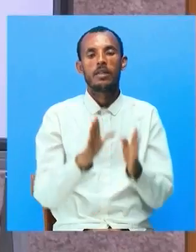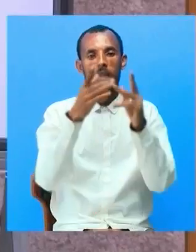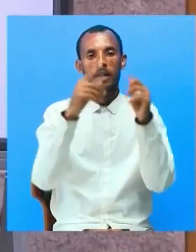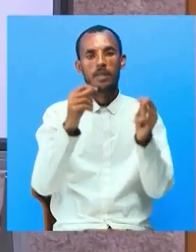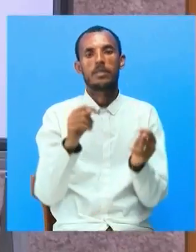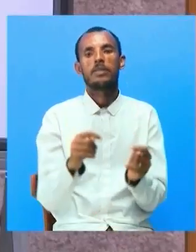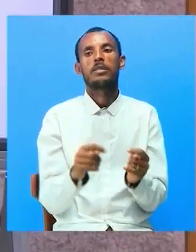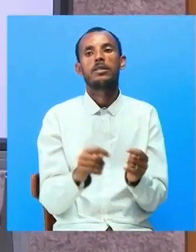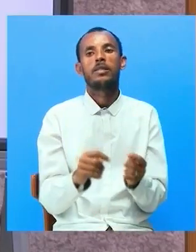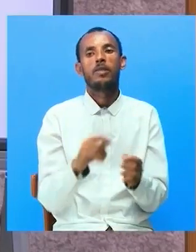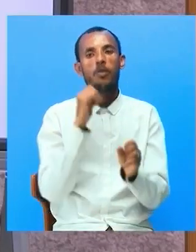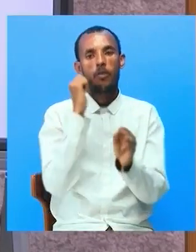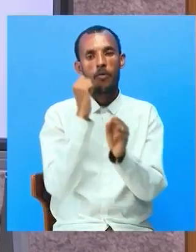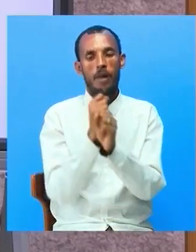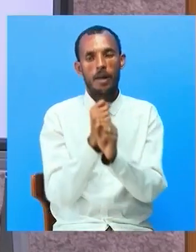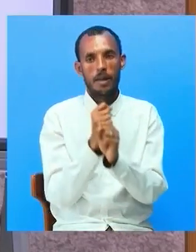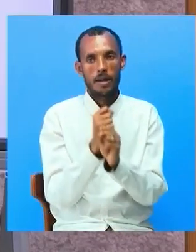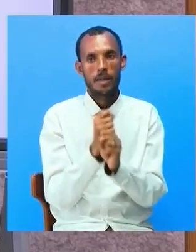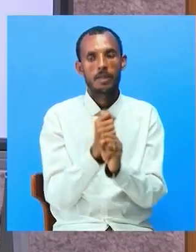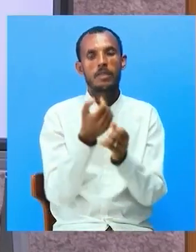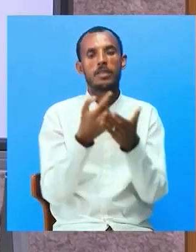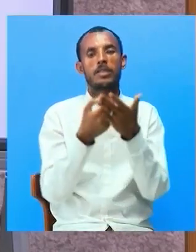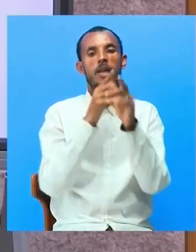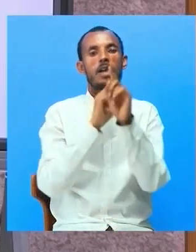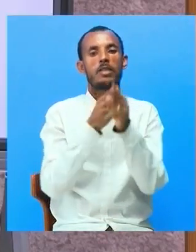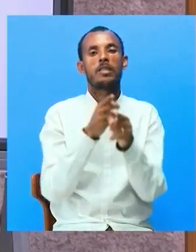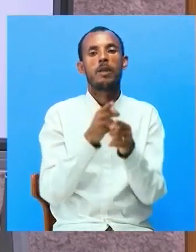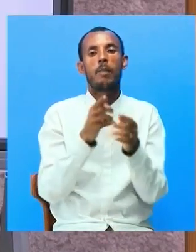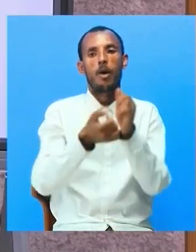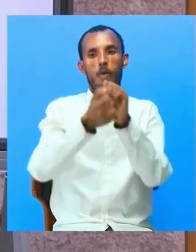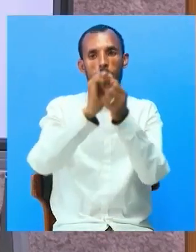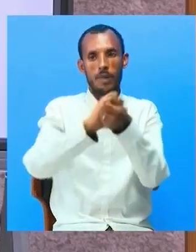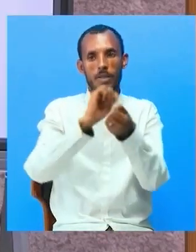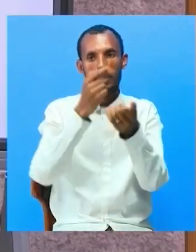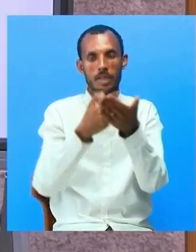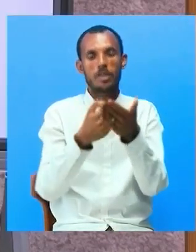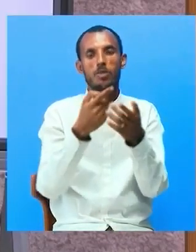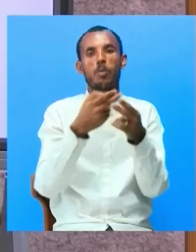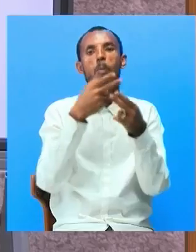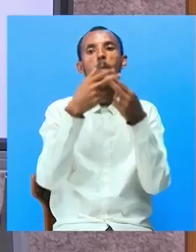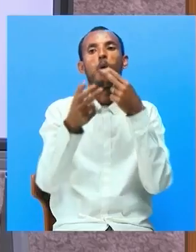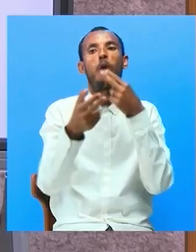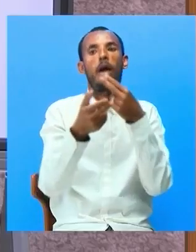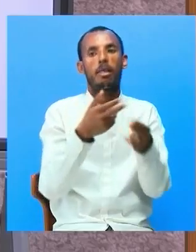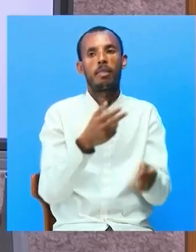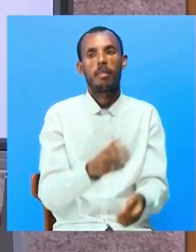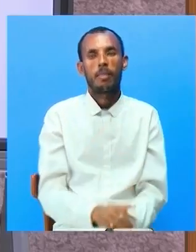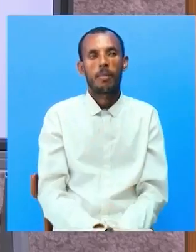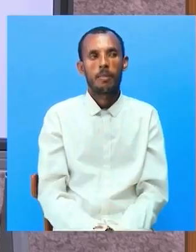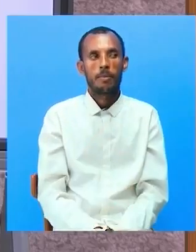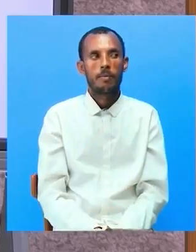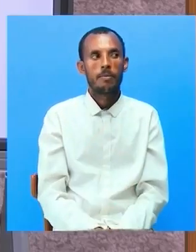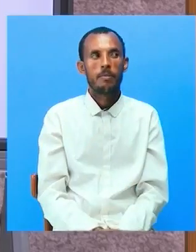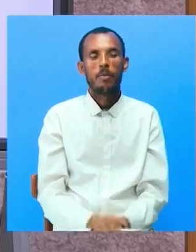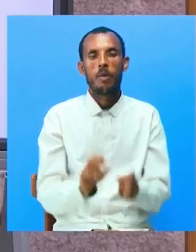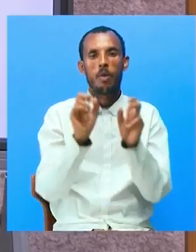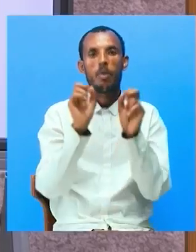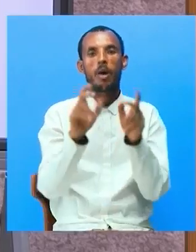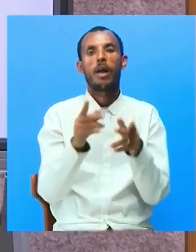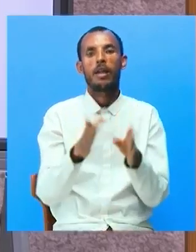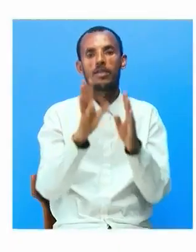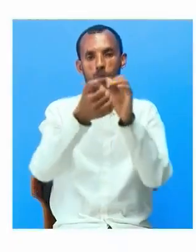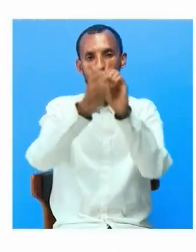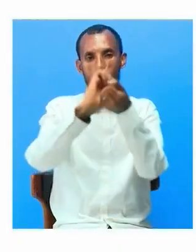Let's try to find this answer by converting this into product.